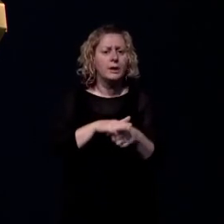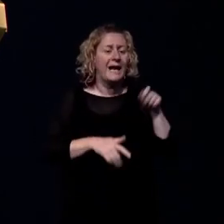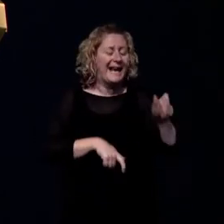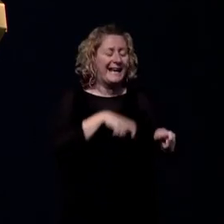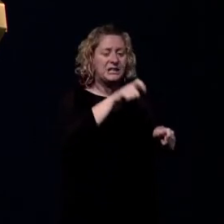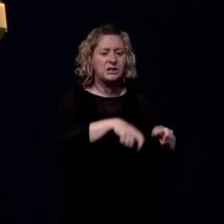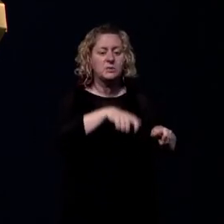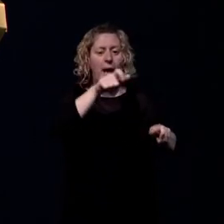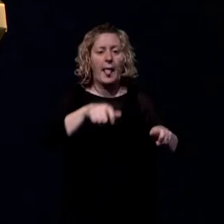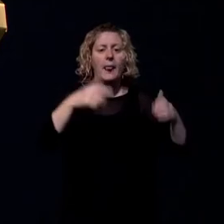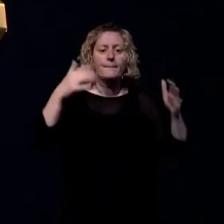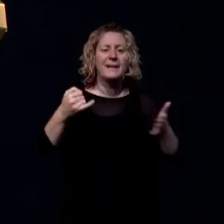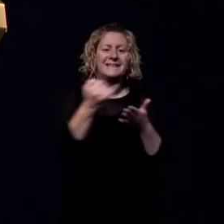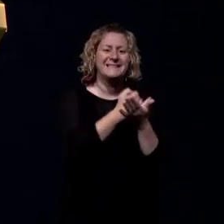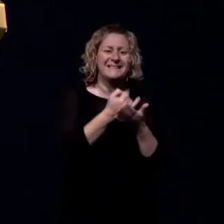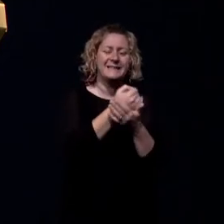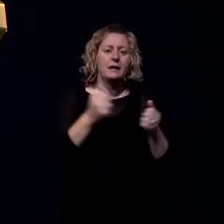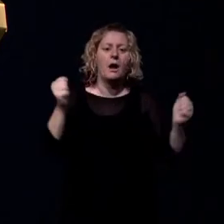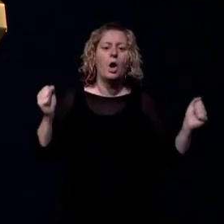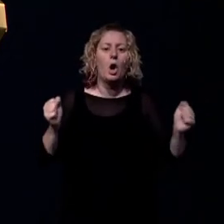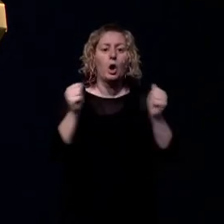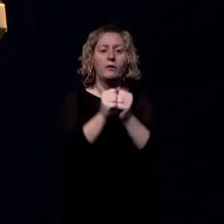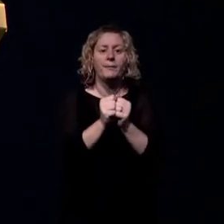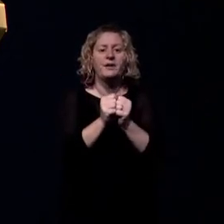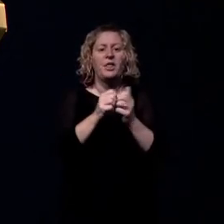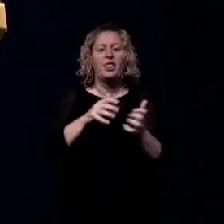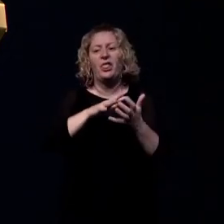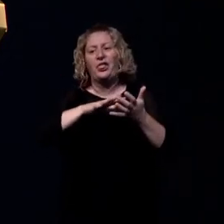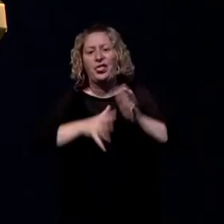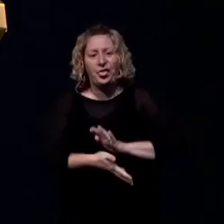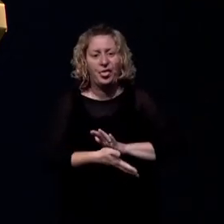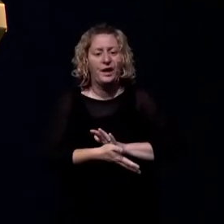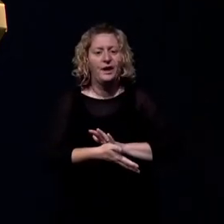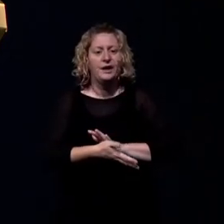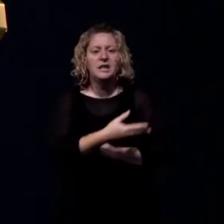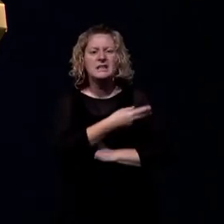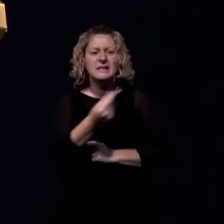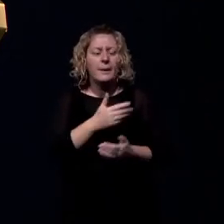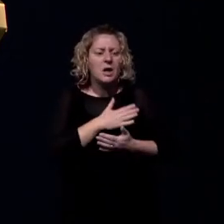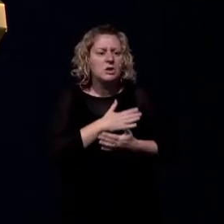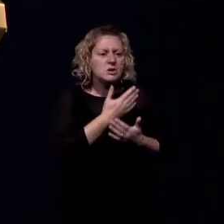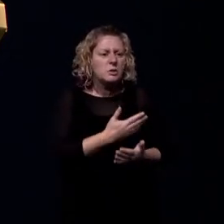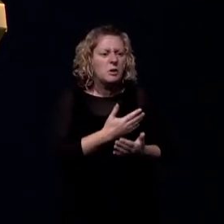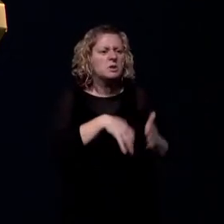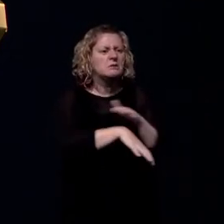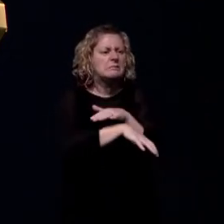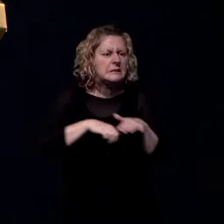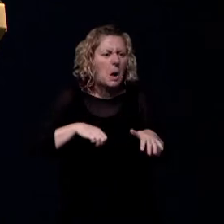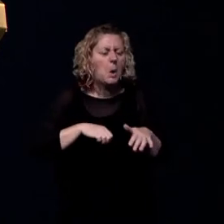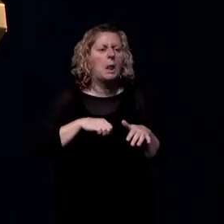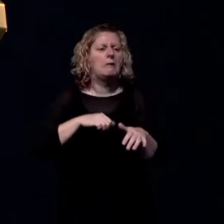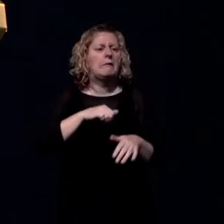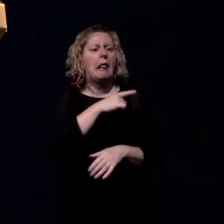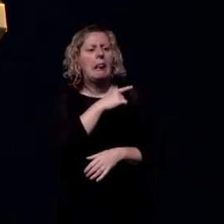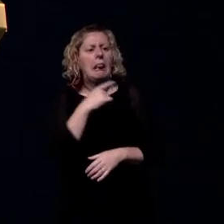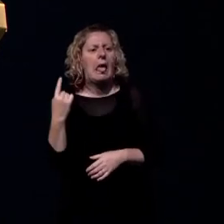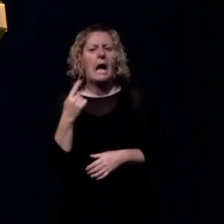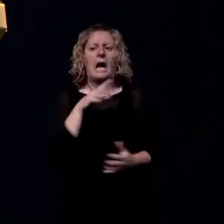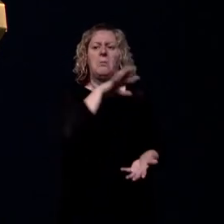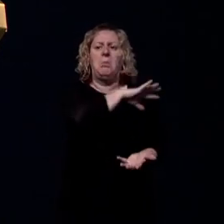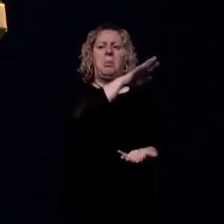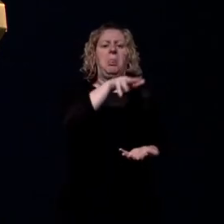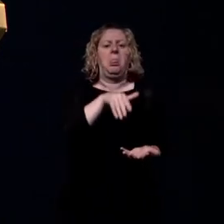They violated my covenant, which I commanded them to keep. They've taken some of the devoted things. They've stolen. They've lied. They've put them with their own